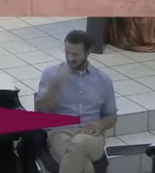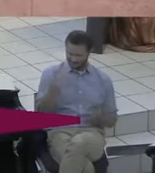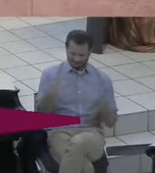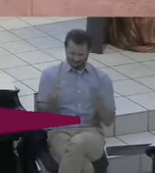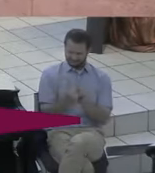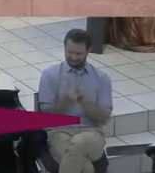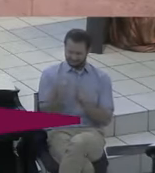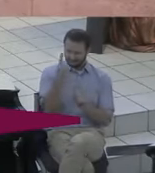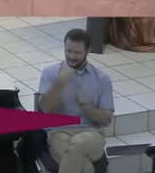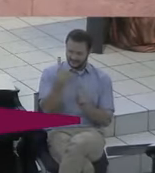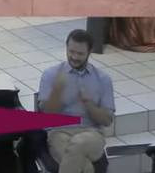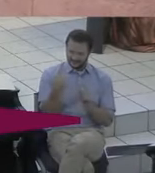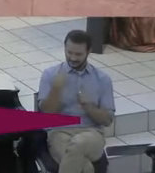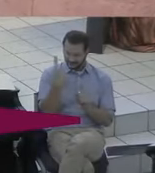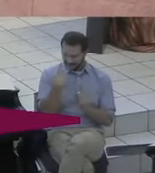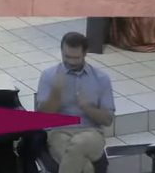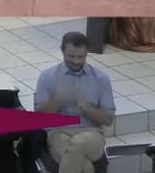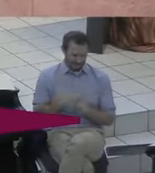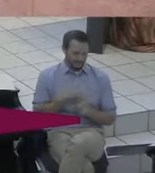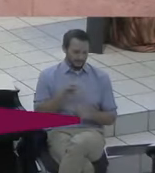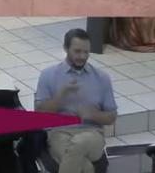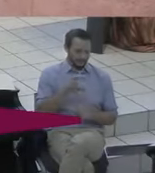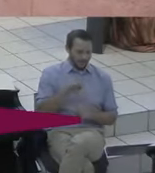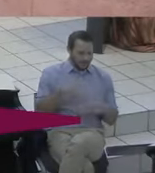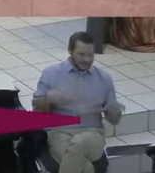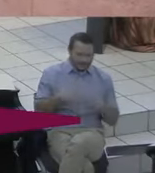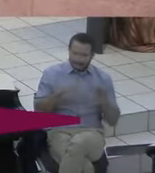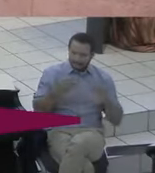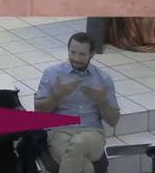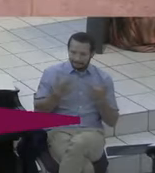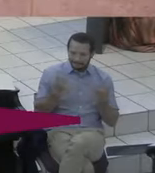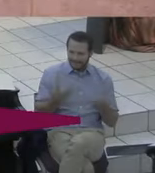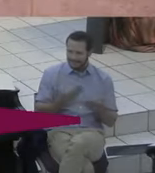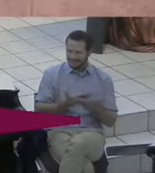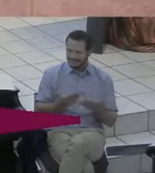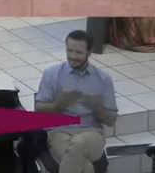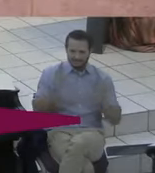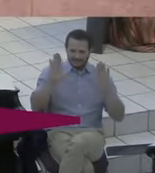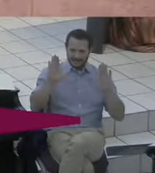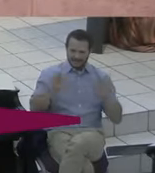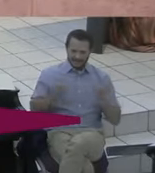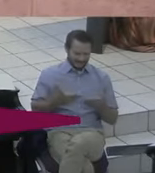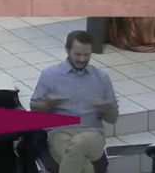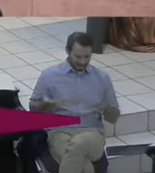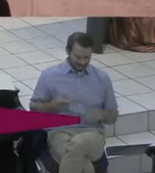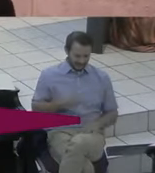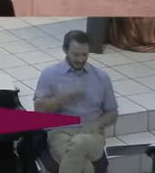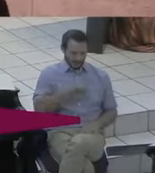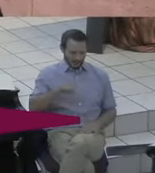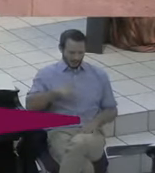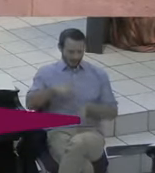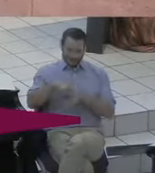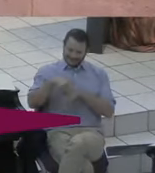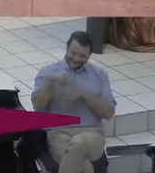face. Moses did many signs and amazing things. The Lord has sent him